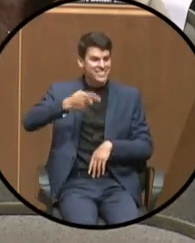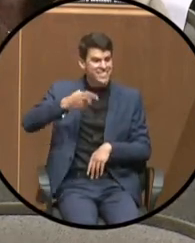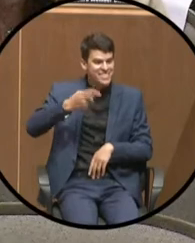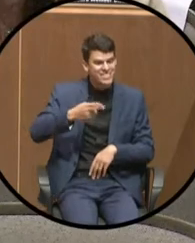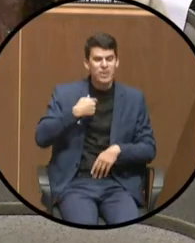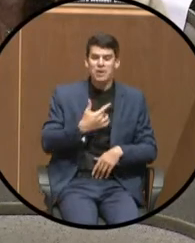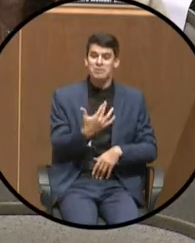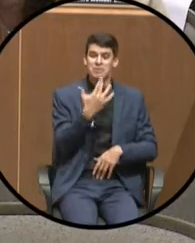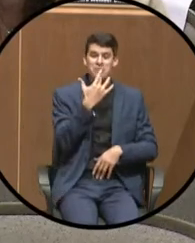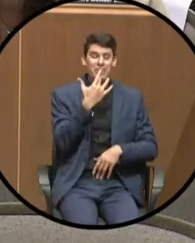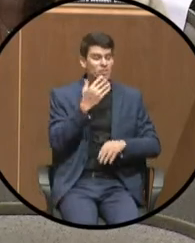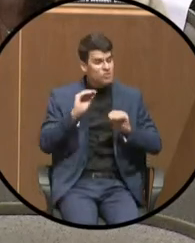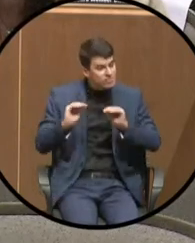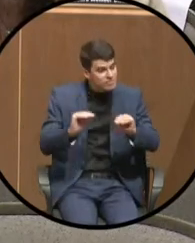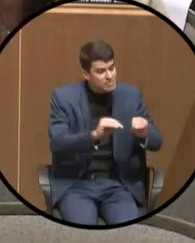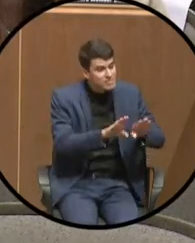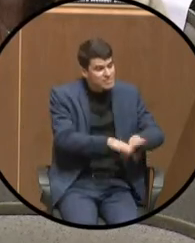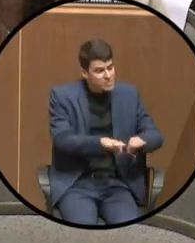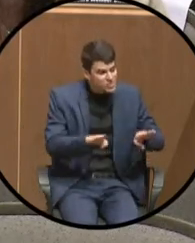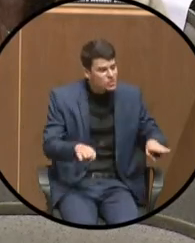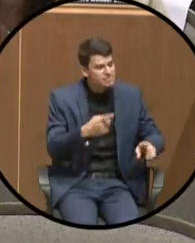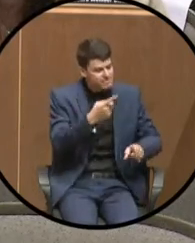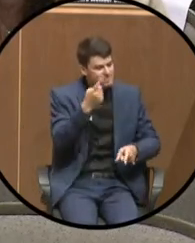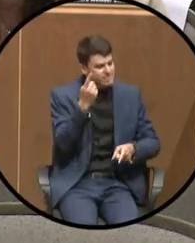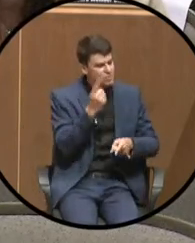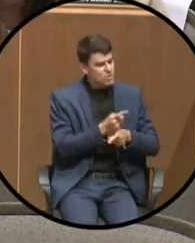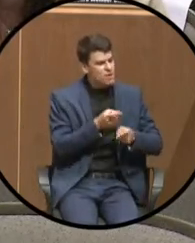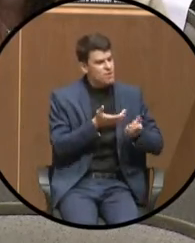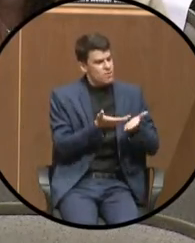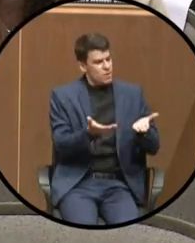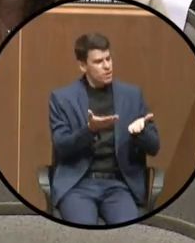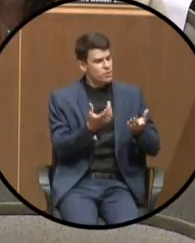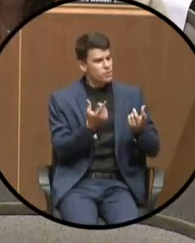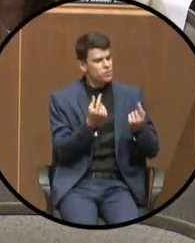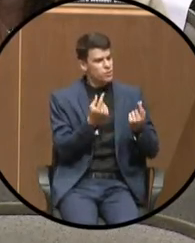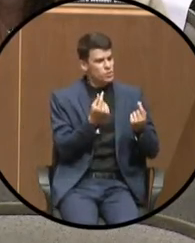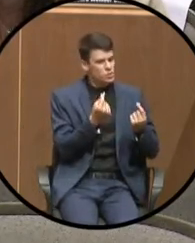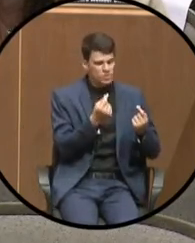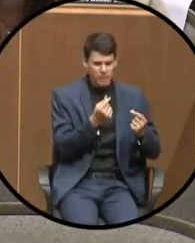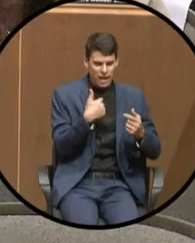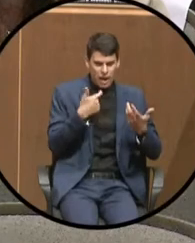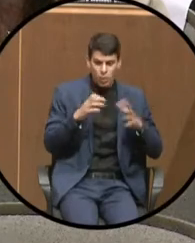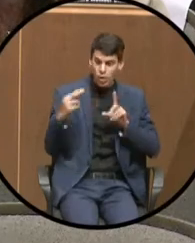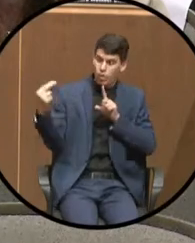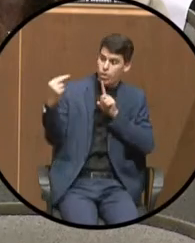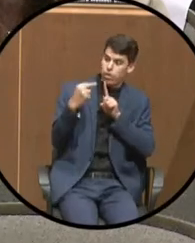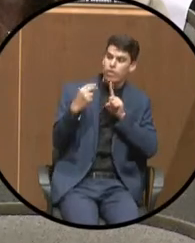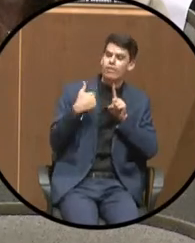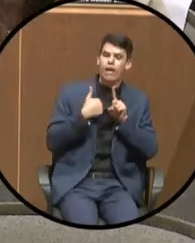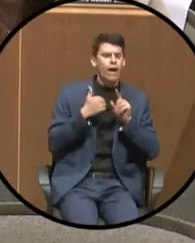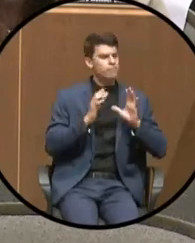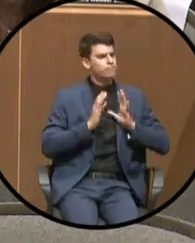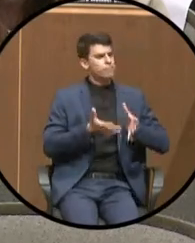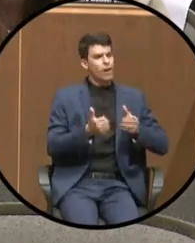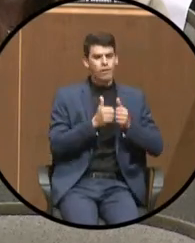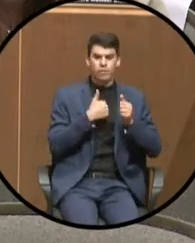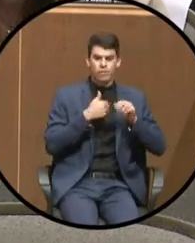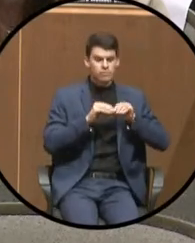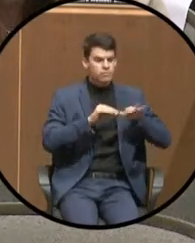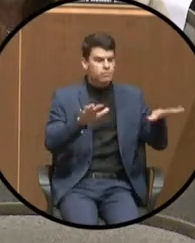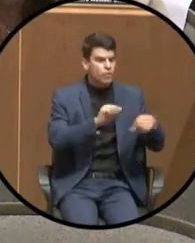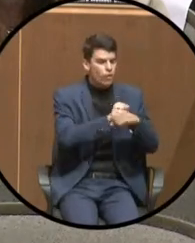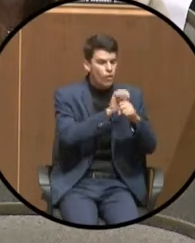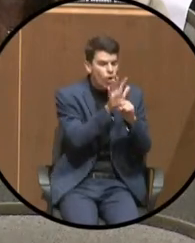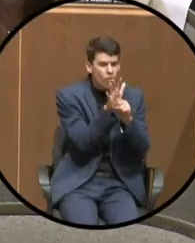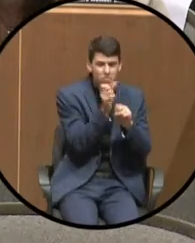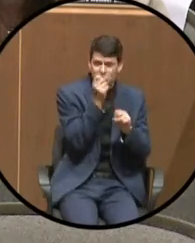that thinking of others is the right thing to do than to be viewed as one who helps spread a virus that has already taken over the lives of